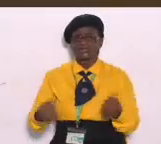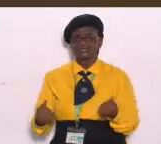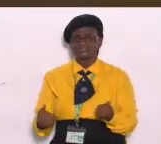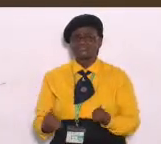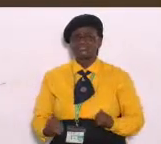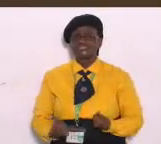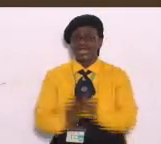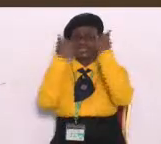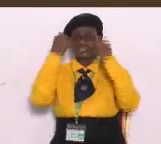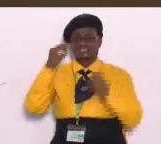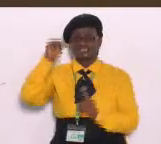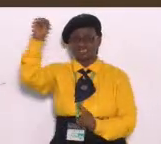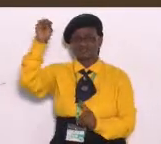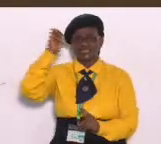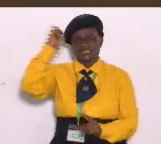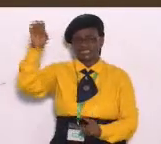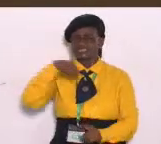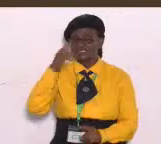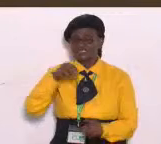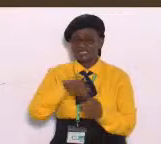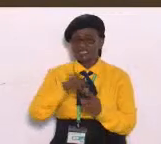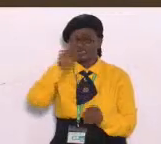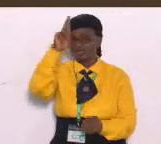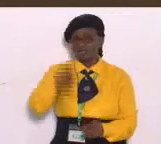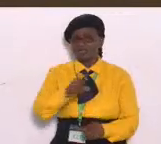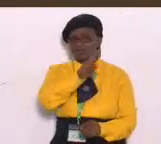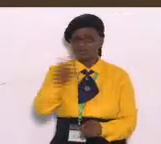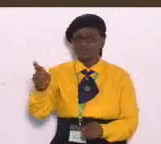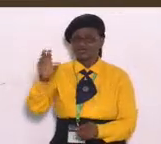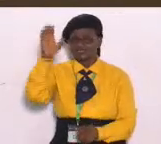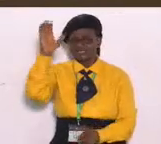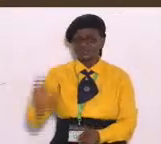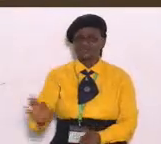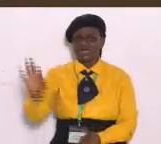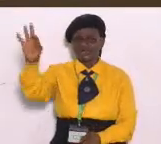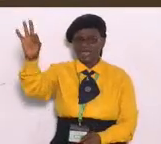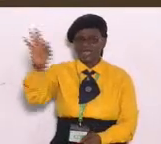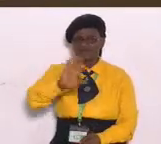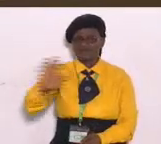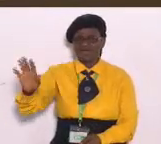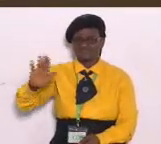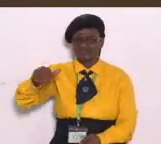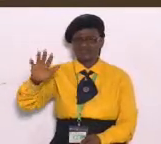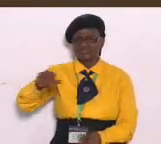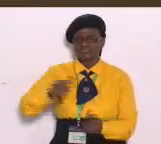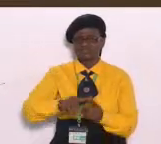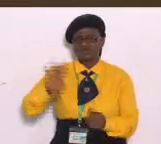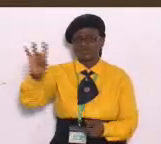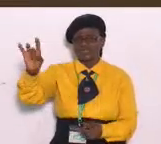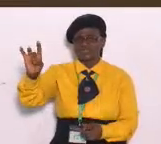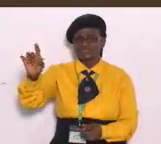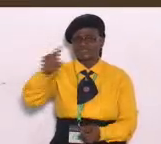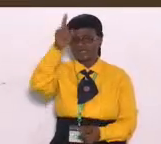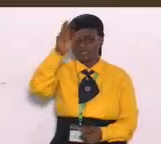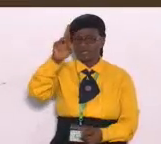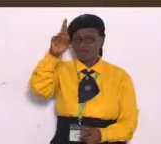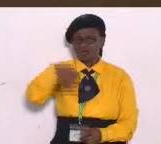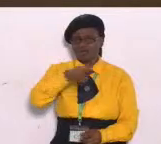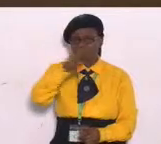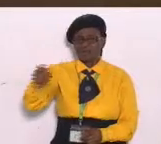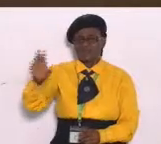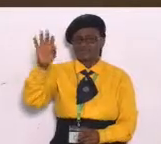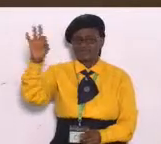He said in Romans chapter 9, verse 15 to 18. Romans